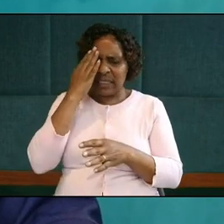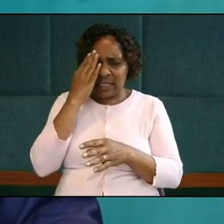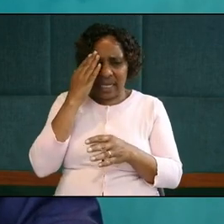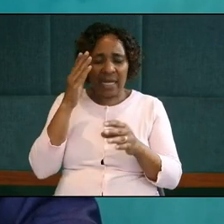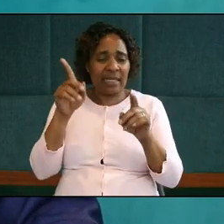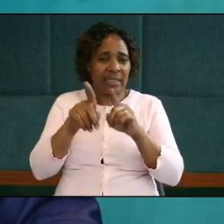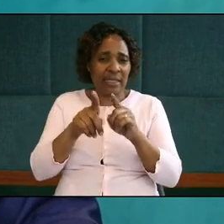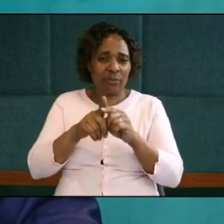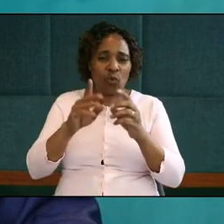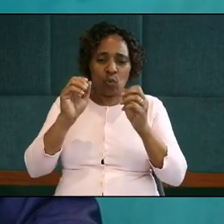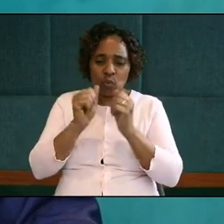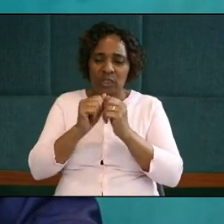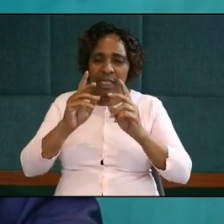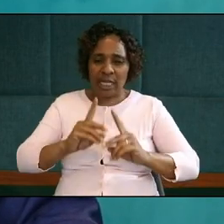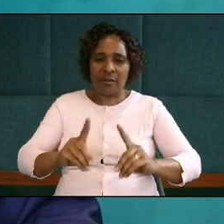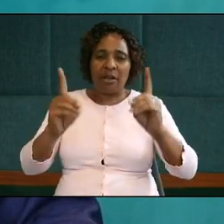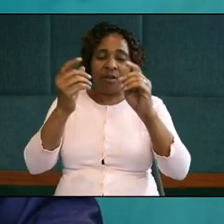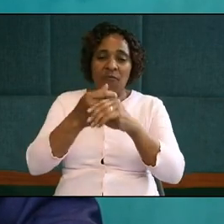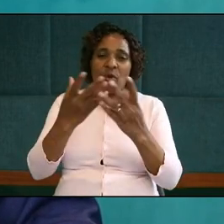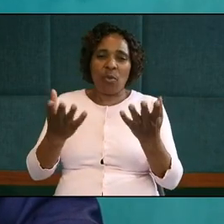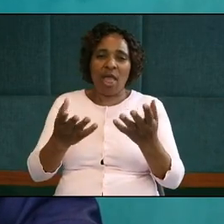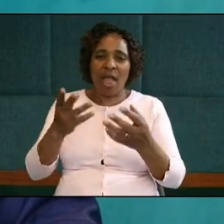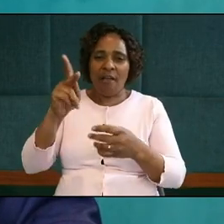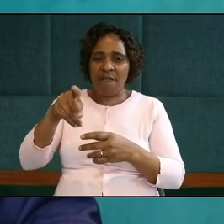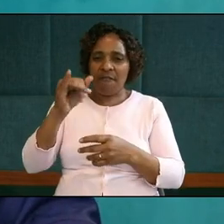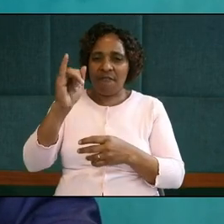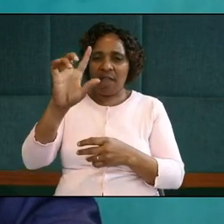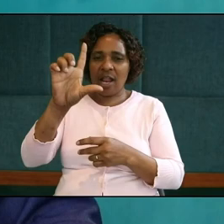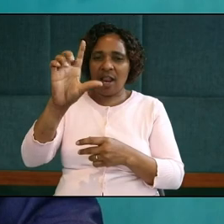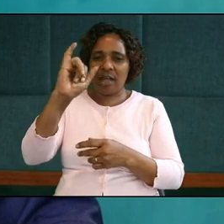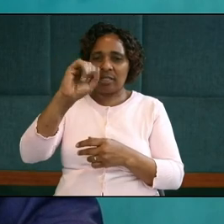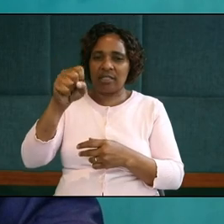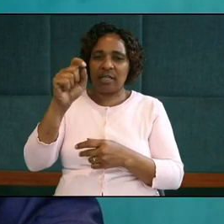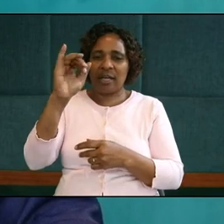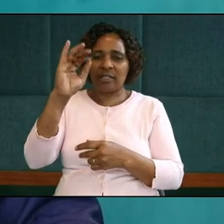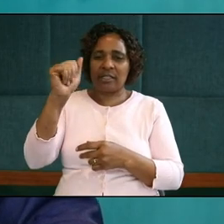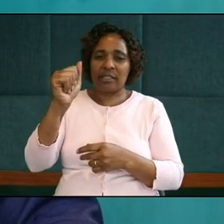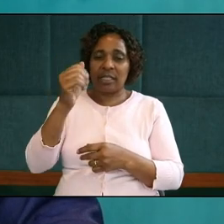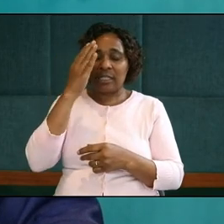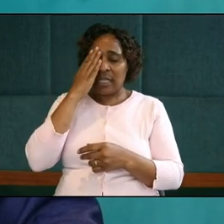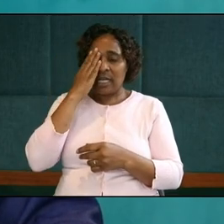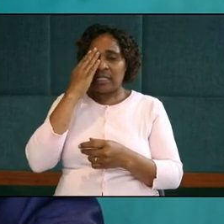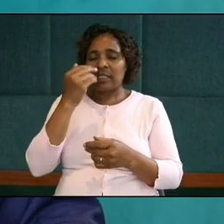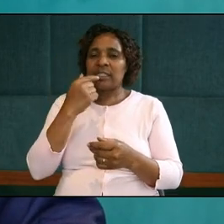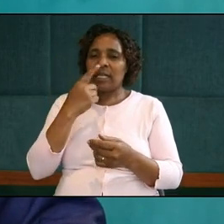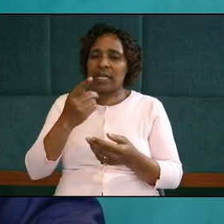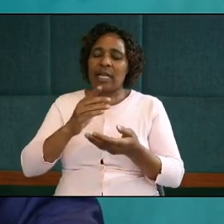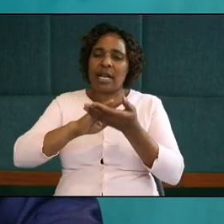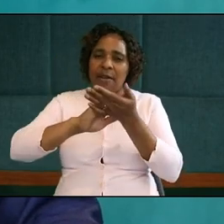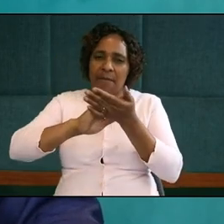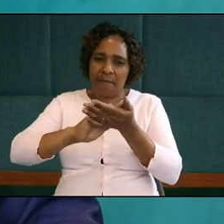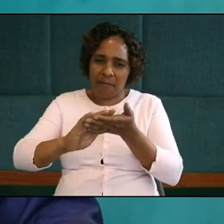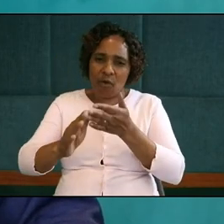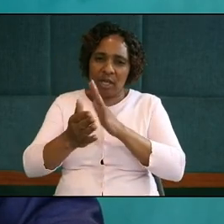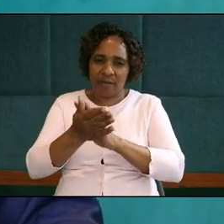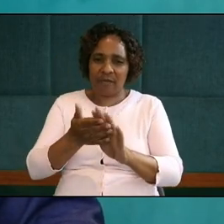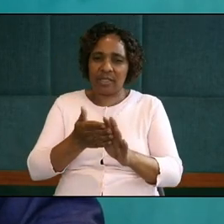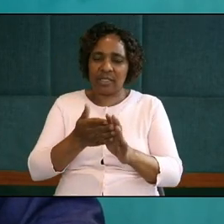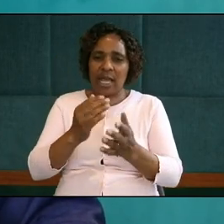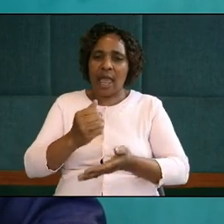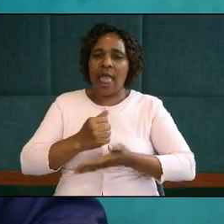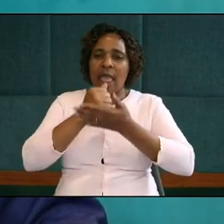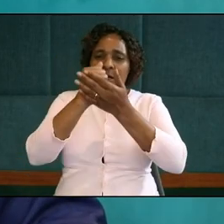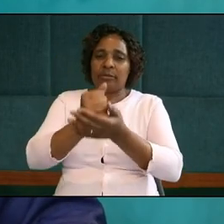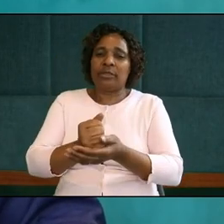He blessed Israel with deliverance from the Philistines when Israel repented. They were heard by God and were helped by